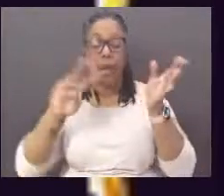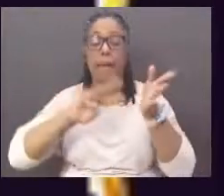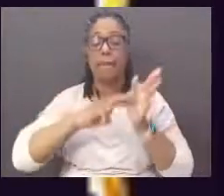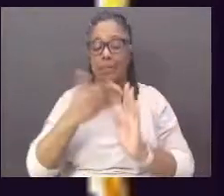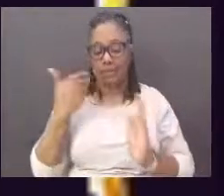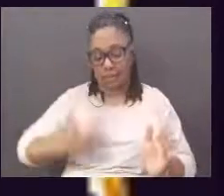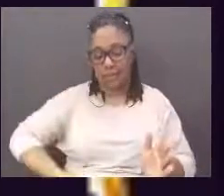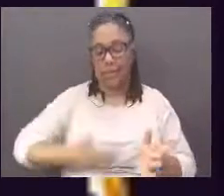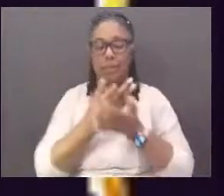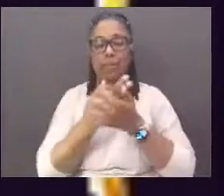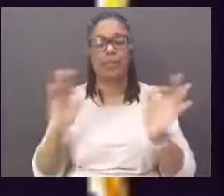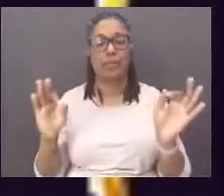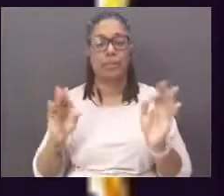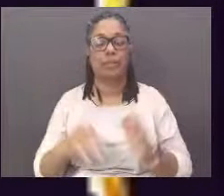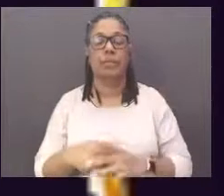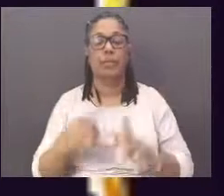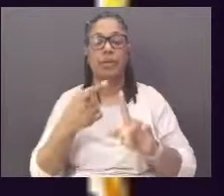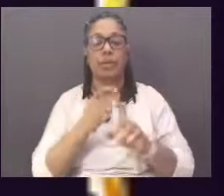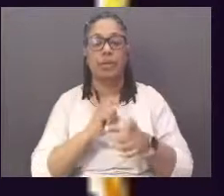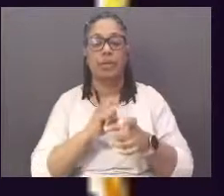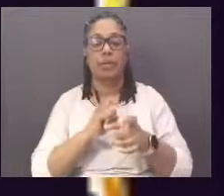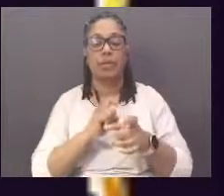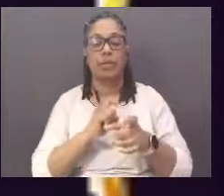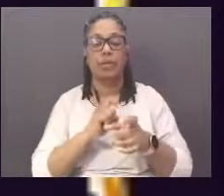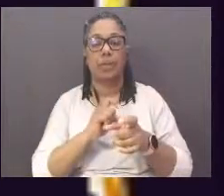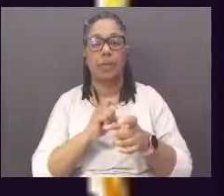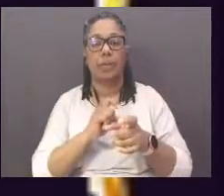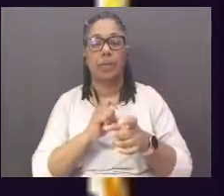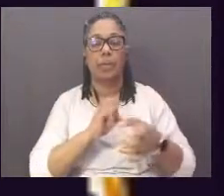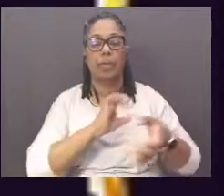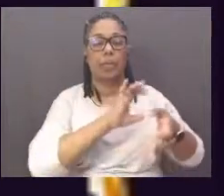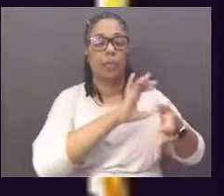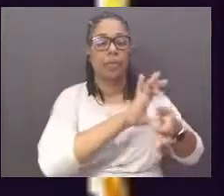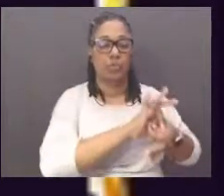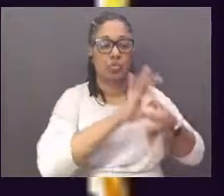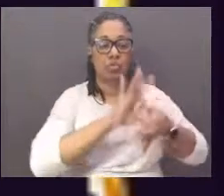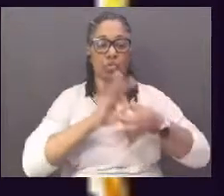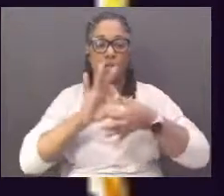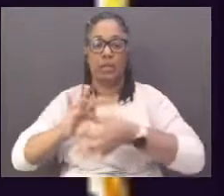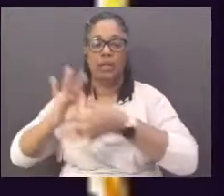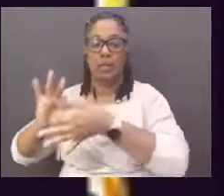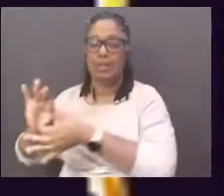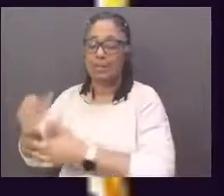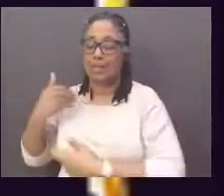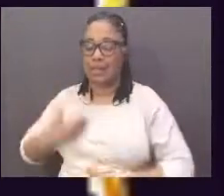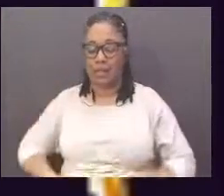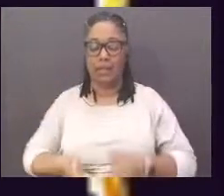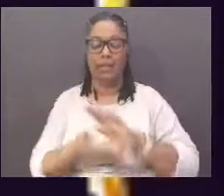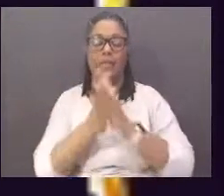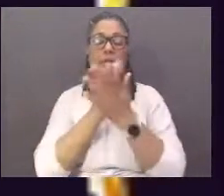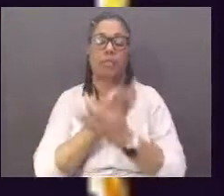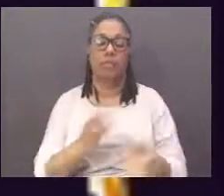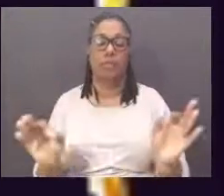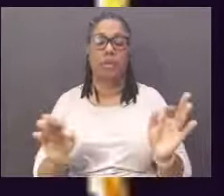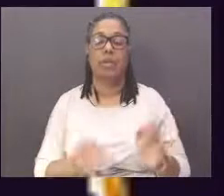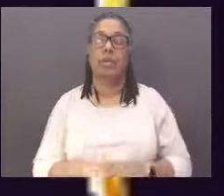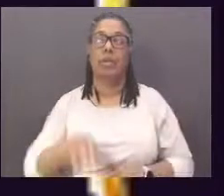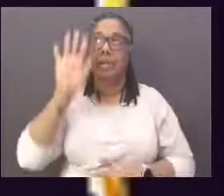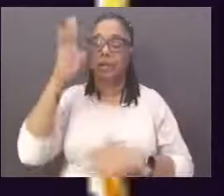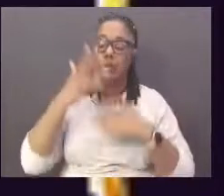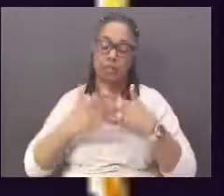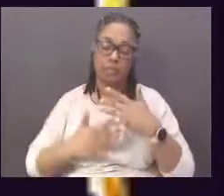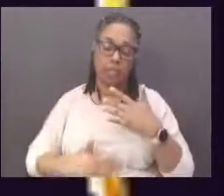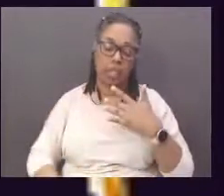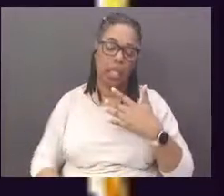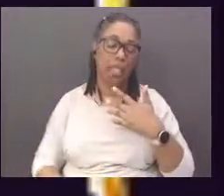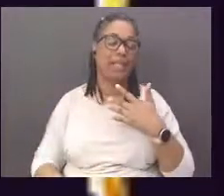free from the chains of slavery, and the blood he shed won't let